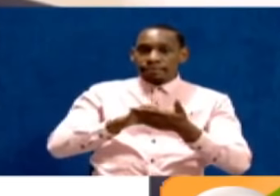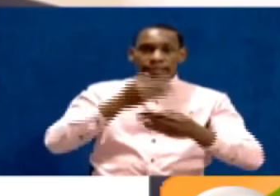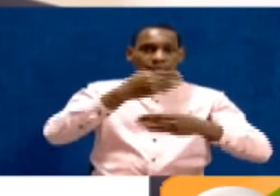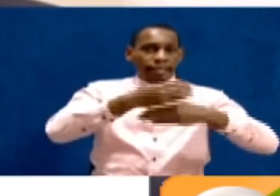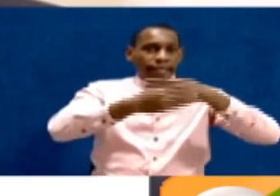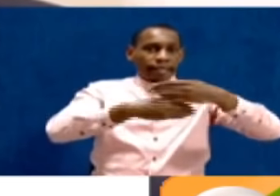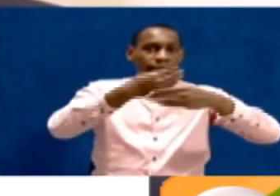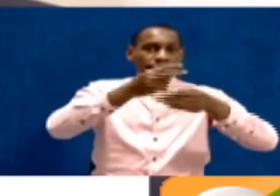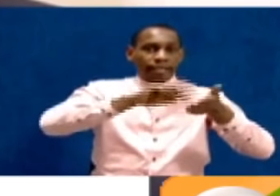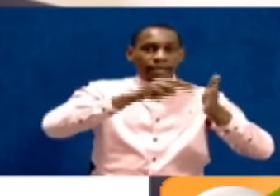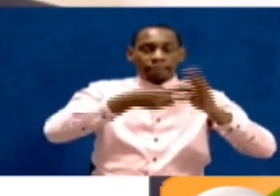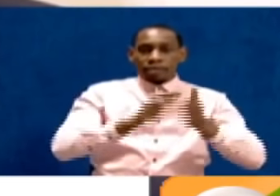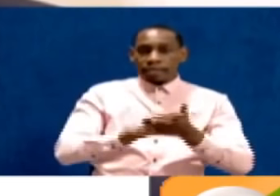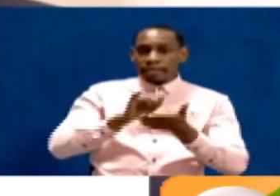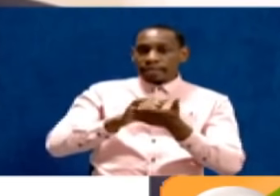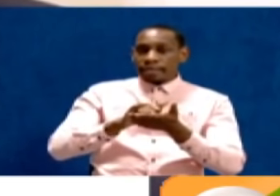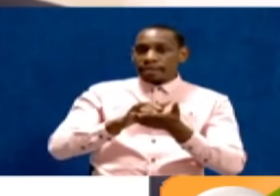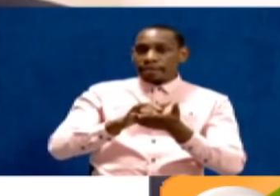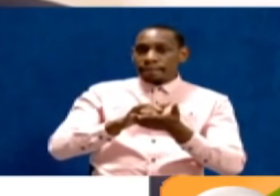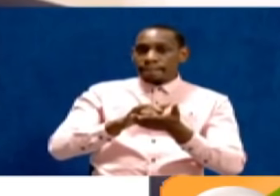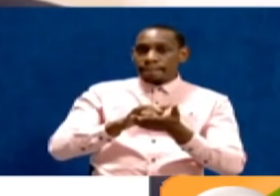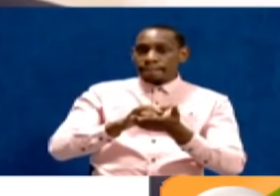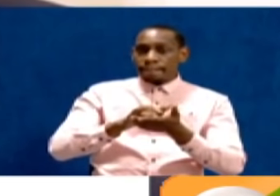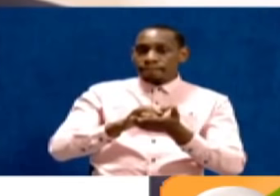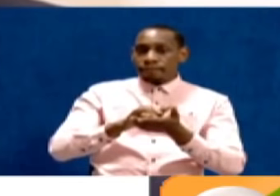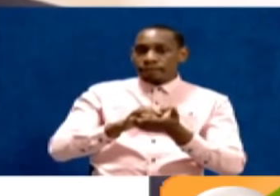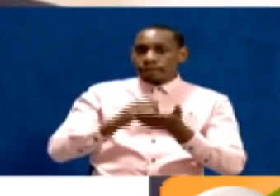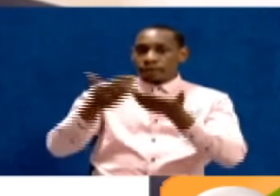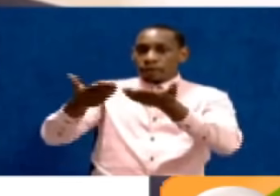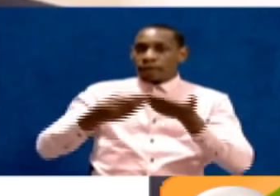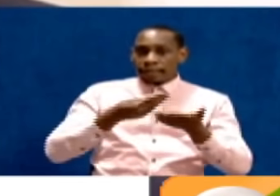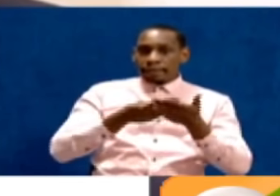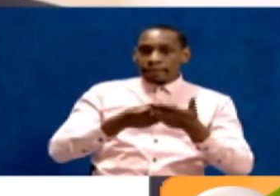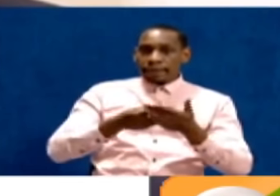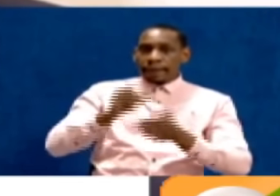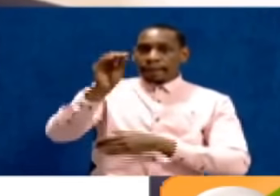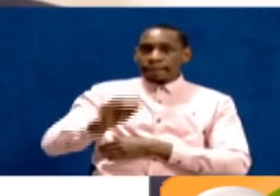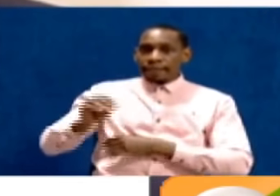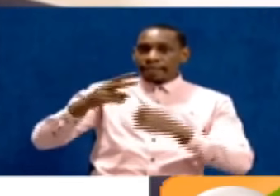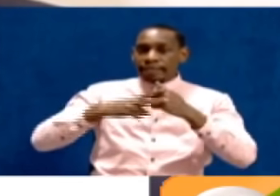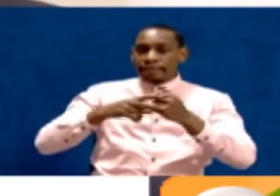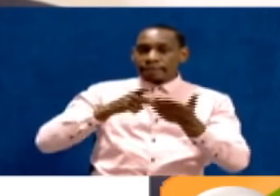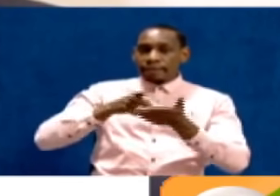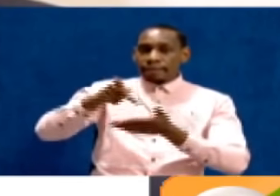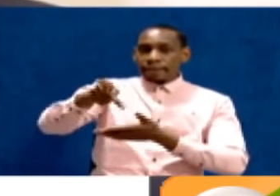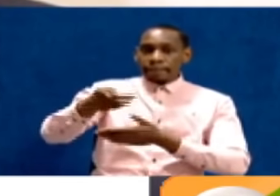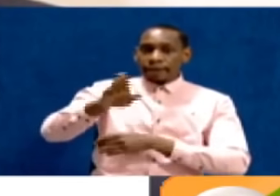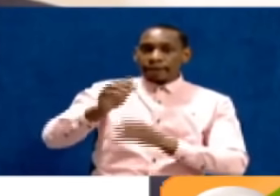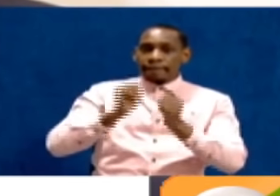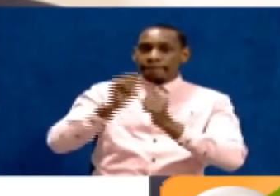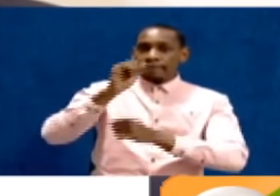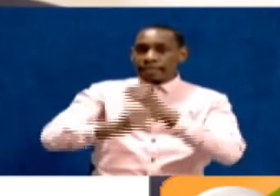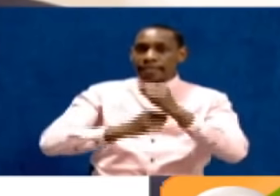infrastructure projects, they have taken money at a rate of 7%, repayable in 15